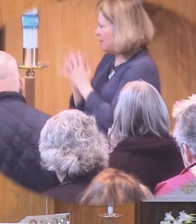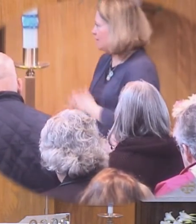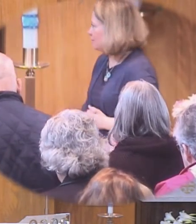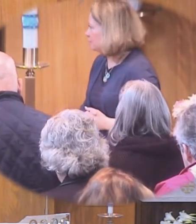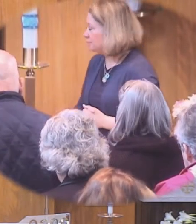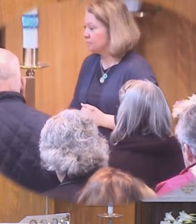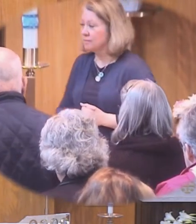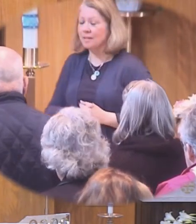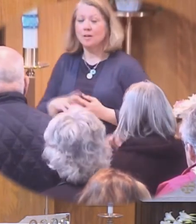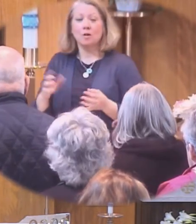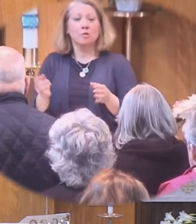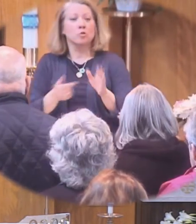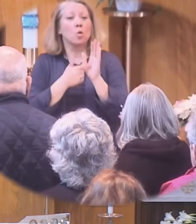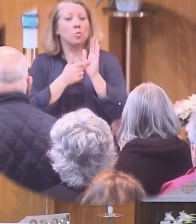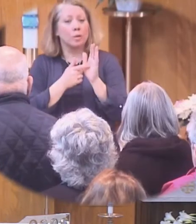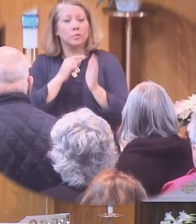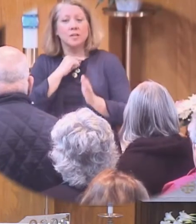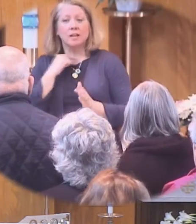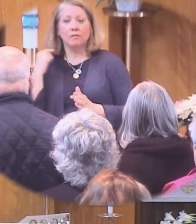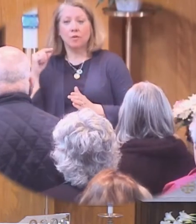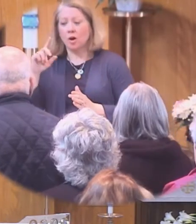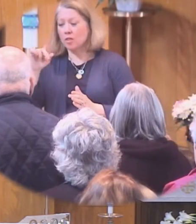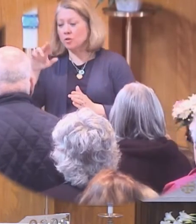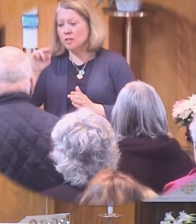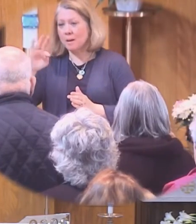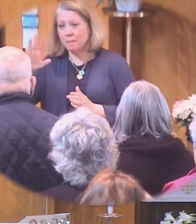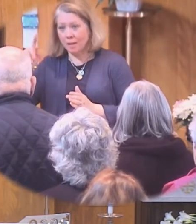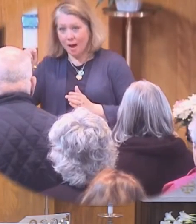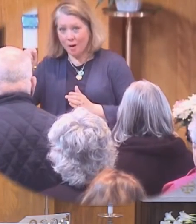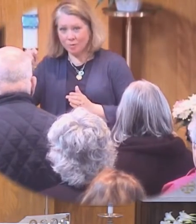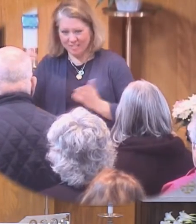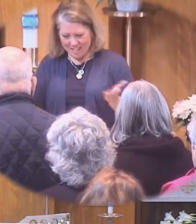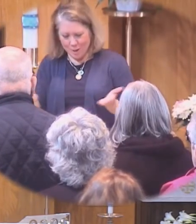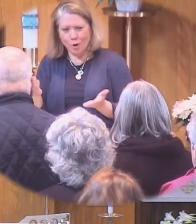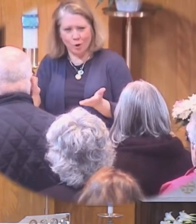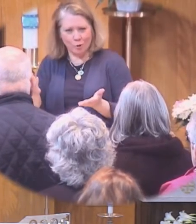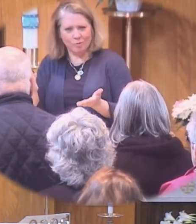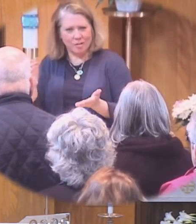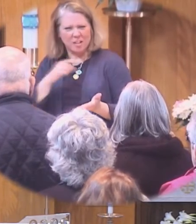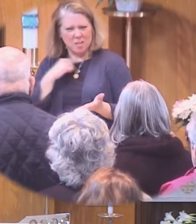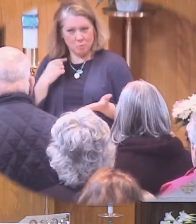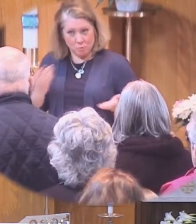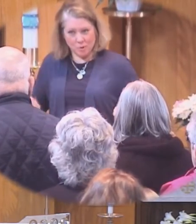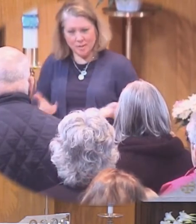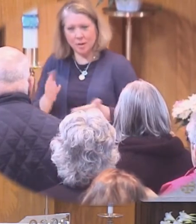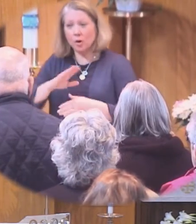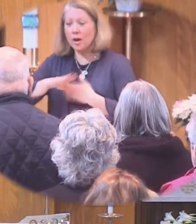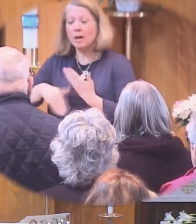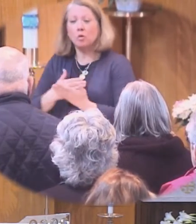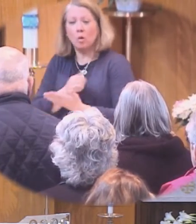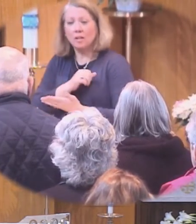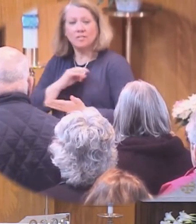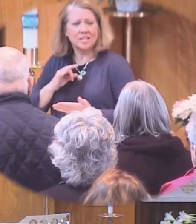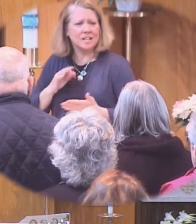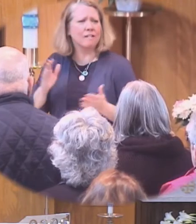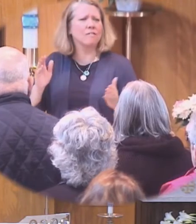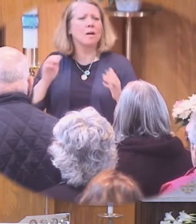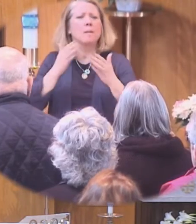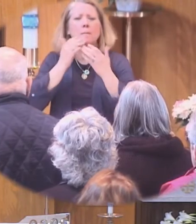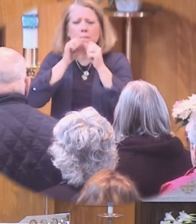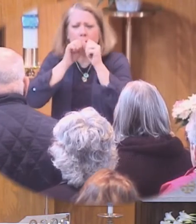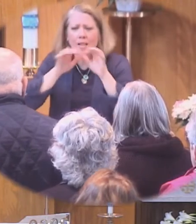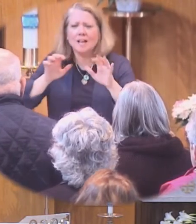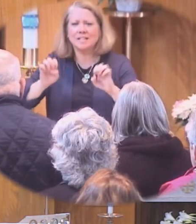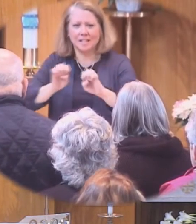Amen. On behalf of Father Dan Blout, the pastor of Our Lady of Grace, the parish staff here, and myself, we wish all of you a blessed Easter. Thank you for